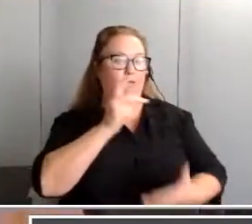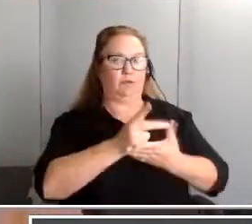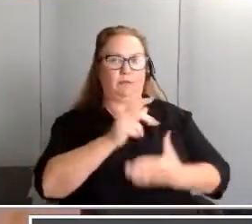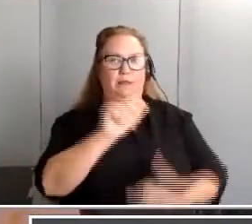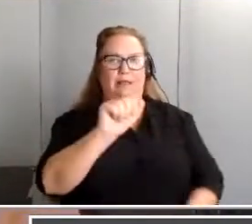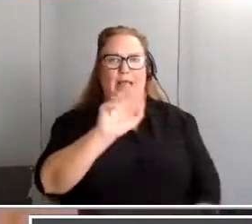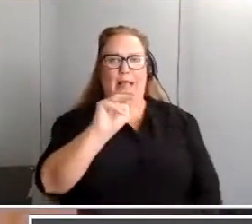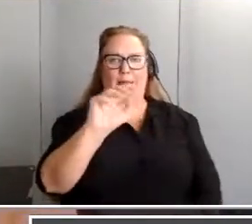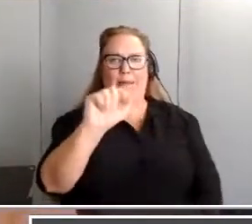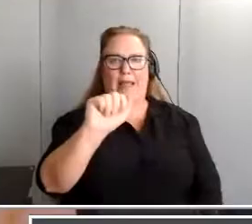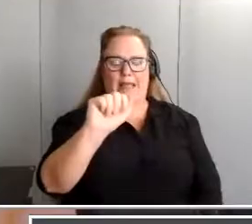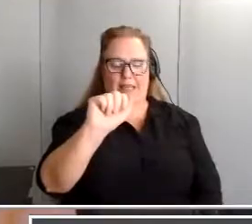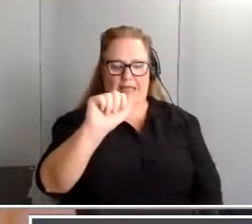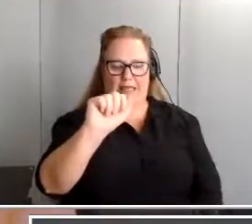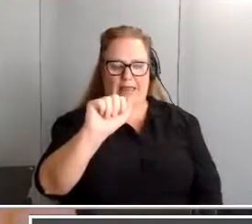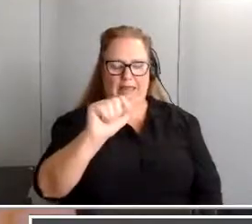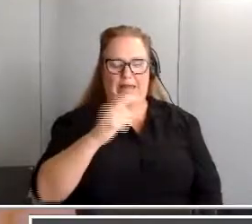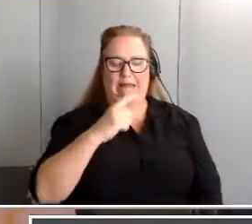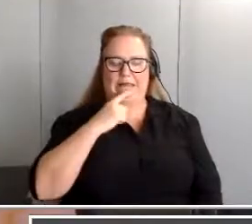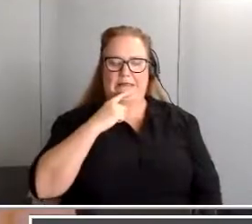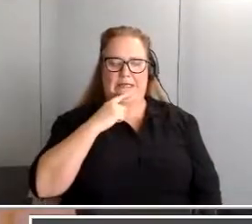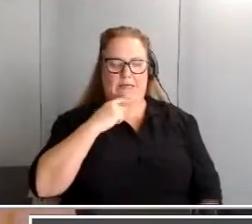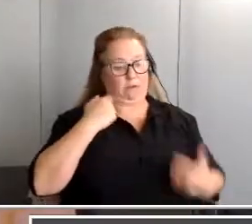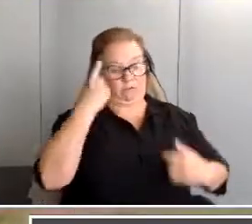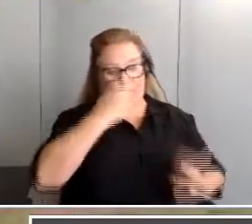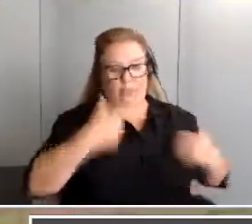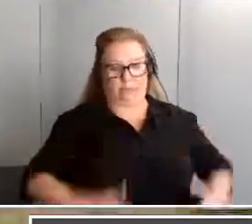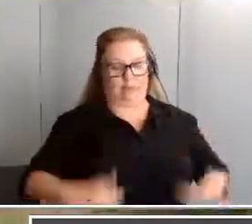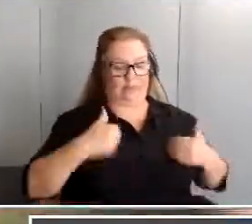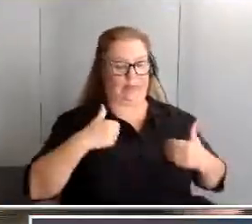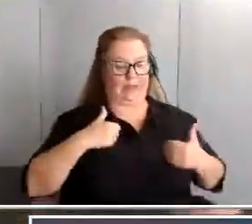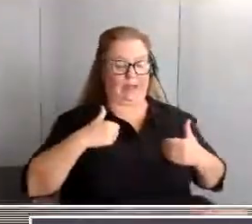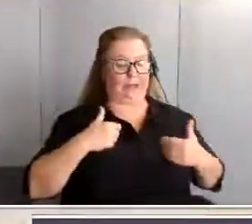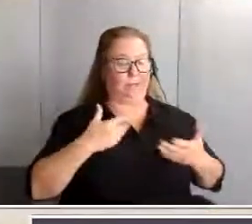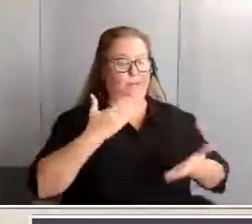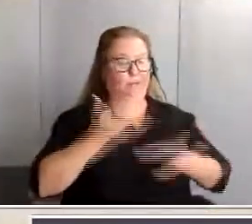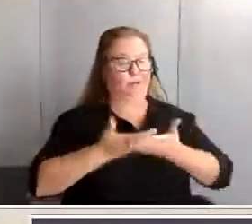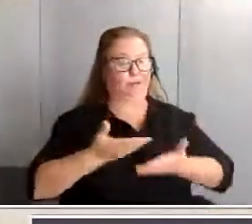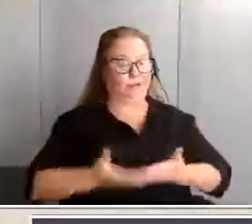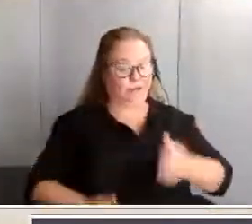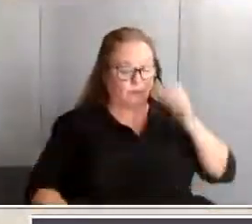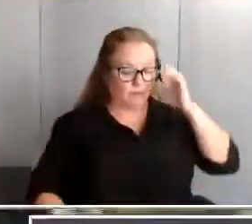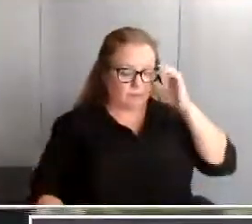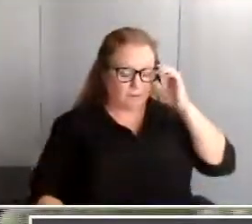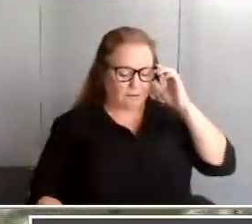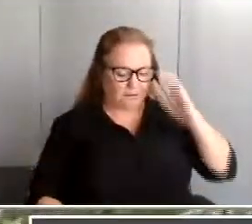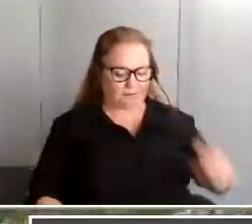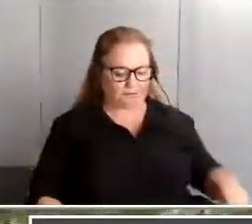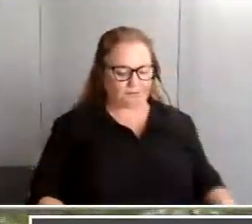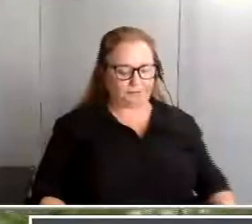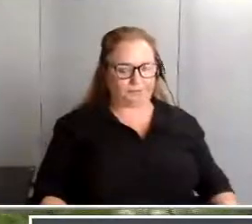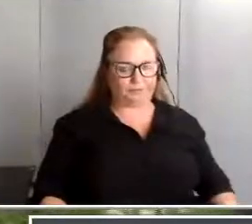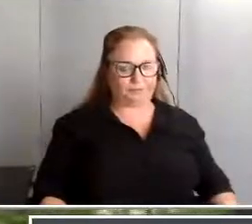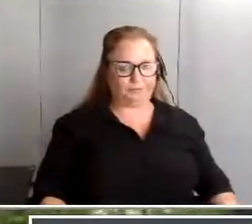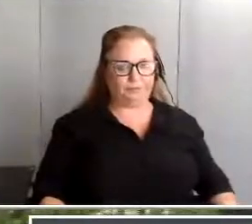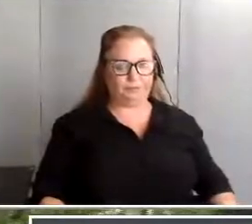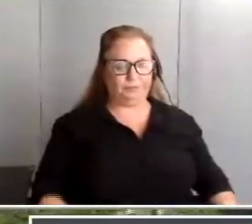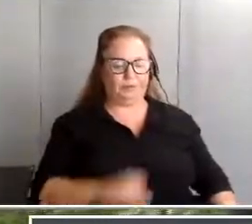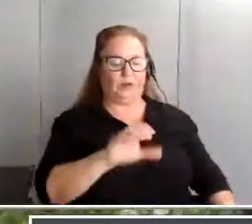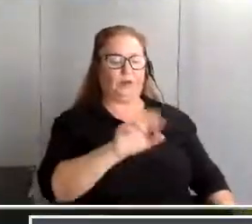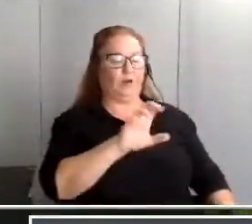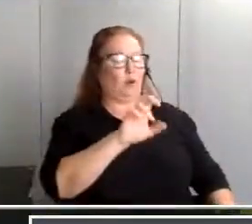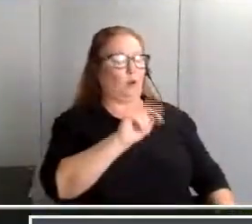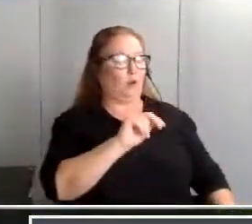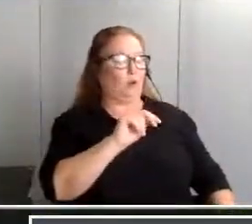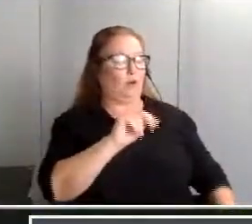And I said, well, look at me. I'm walking proof. Corn to the right, soybeans right here in front